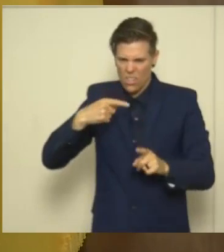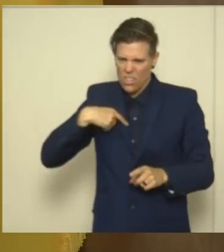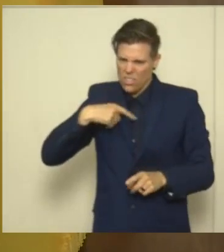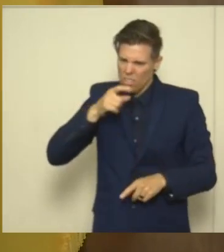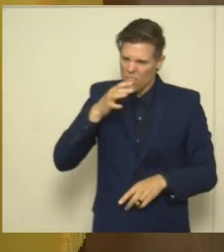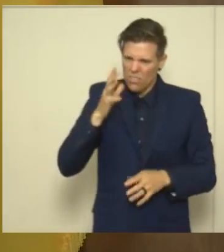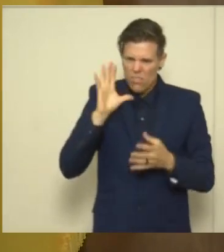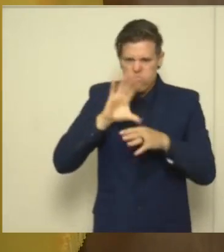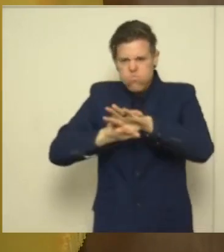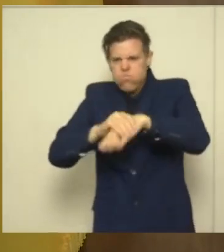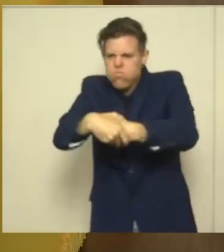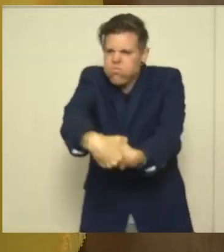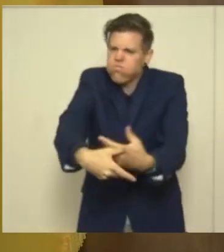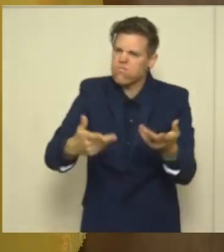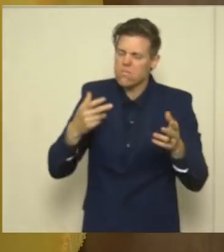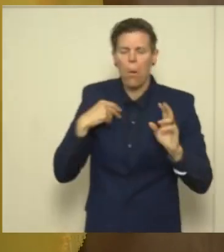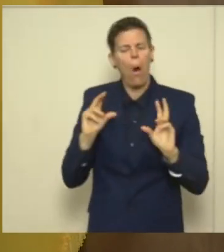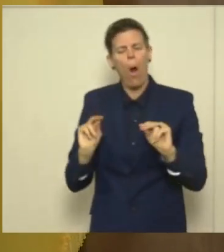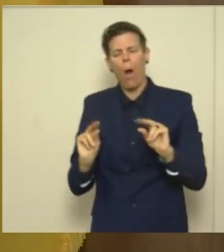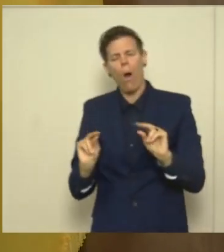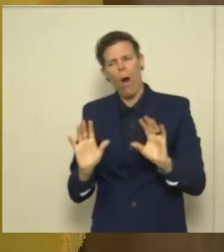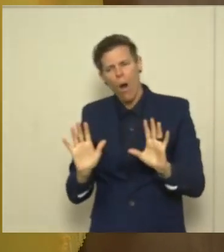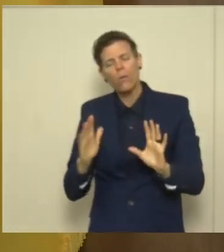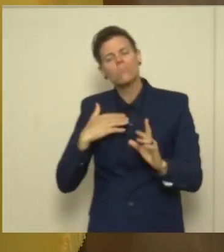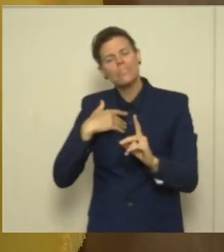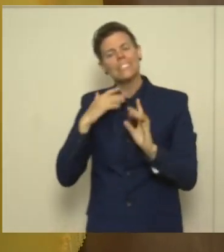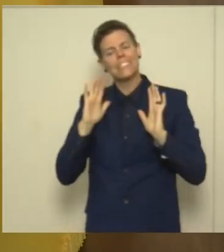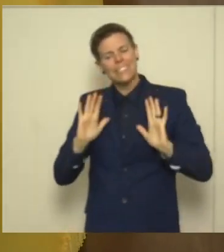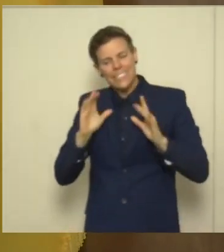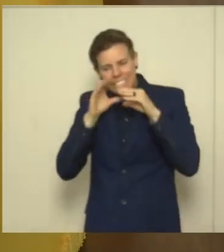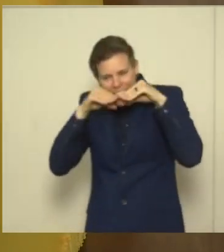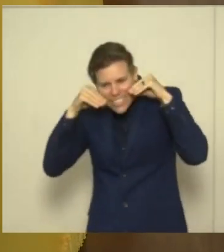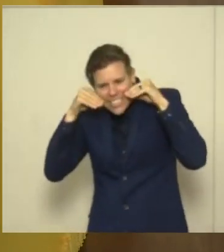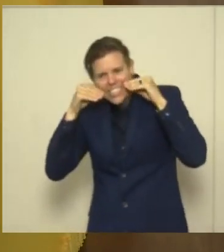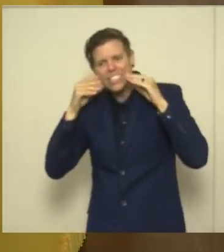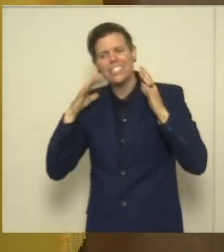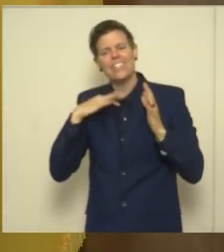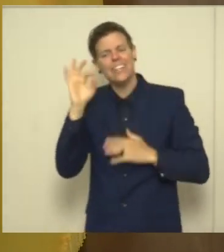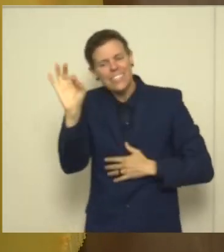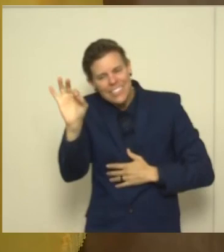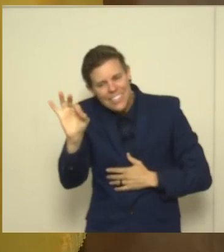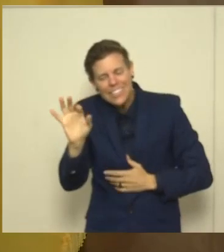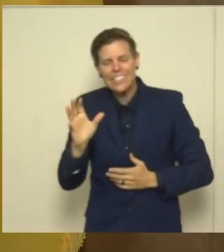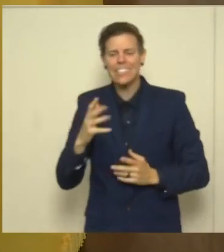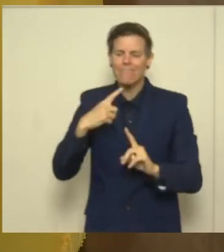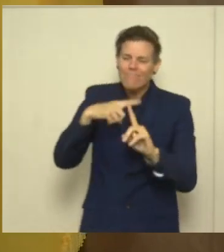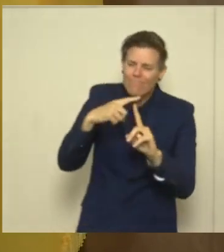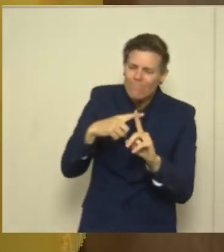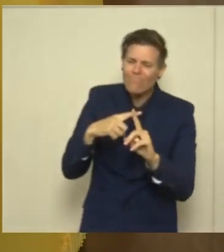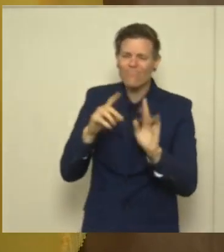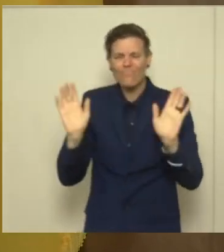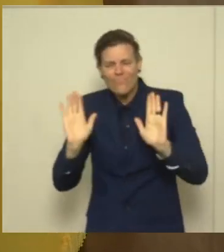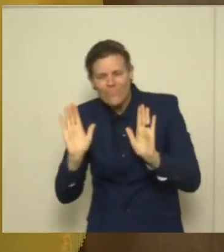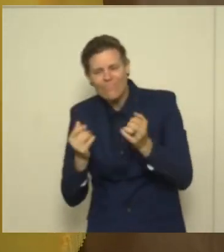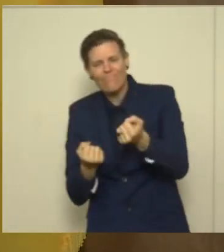example, that's the best way to enforce these mandates, because no better enforcers than a